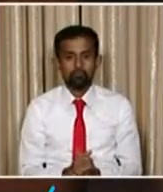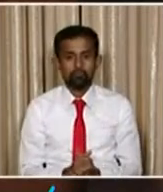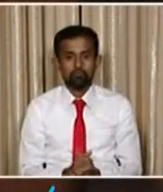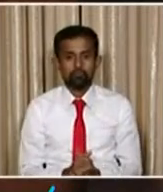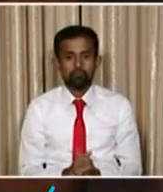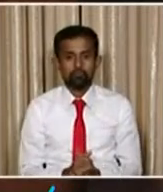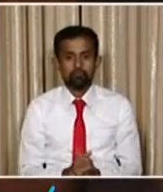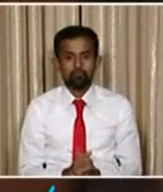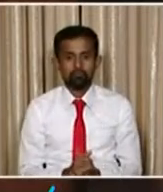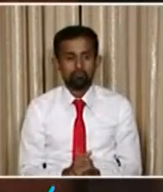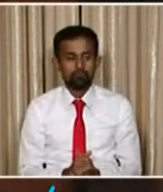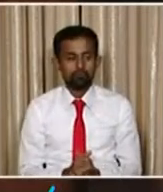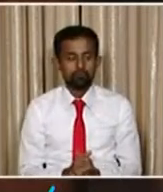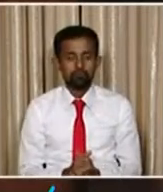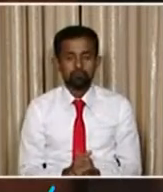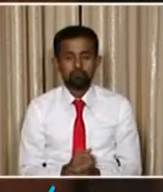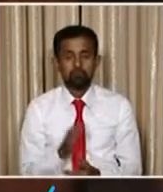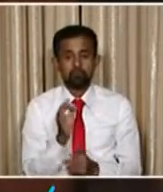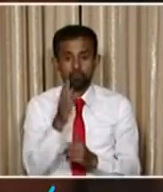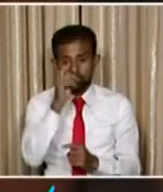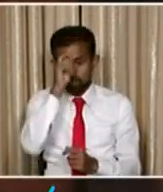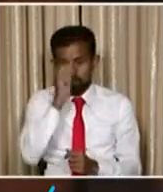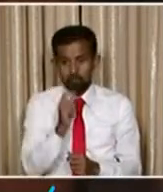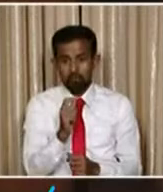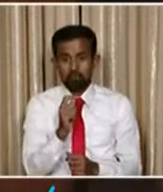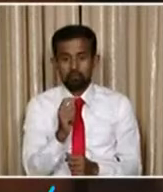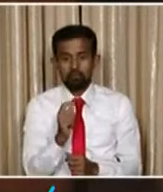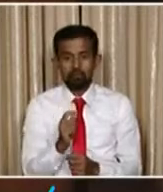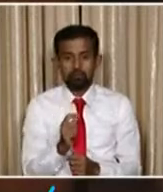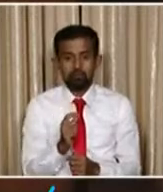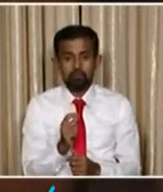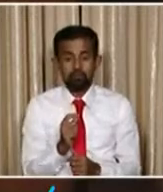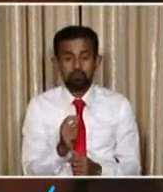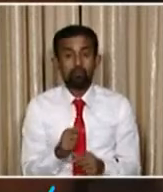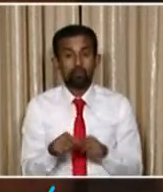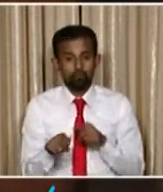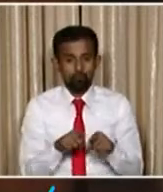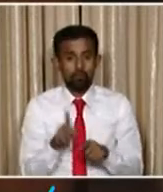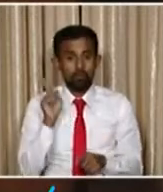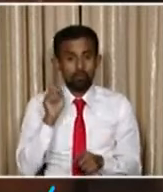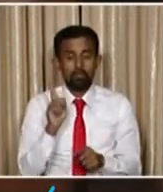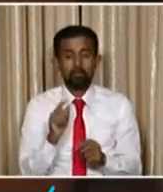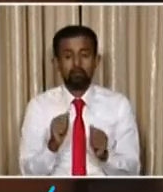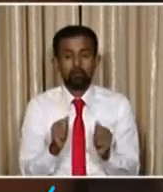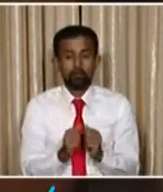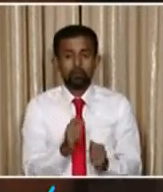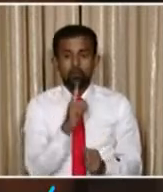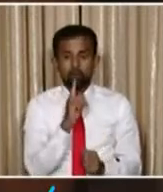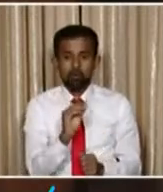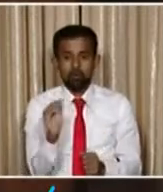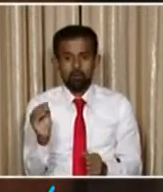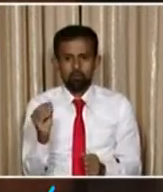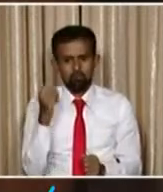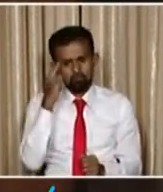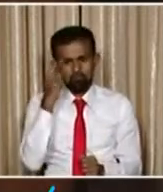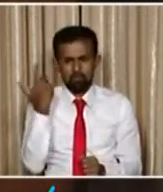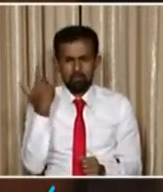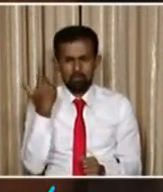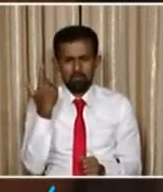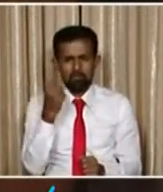president, if they think that we are, I don't know what his intentions were when you said that or in that interview, even if